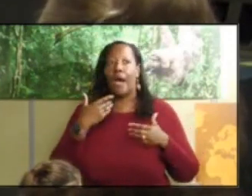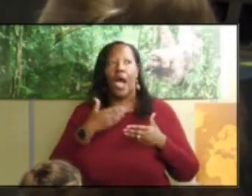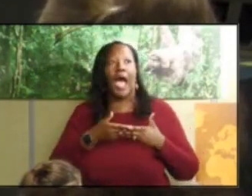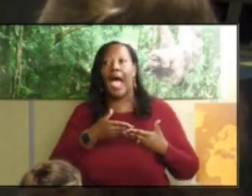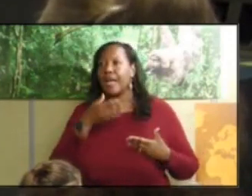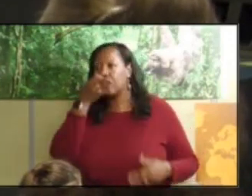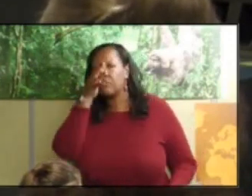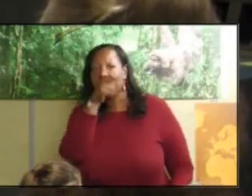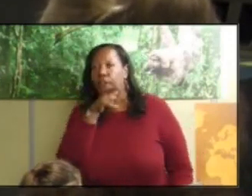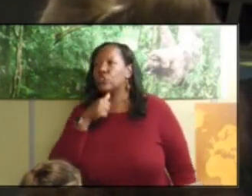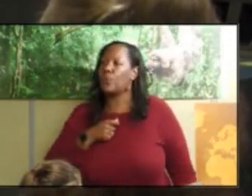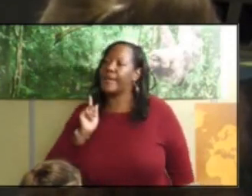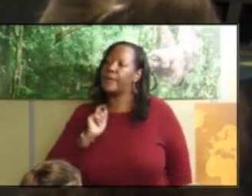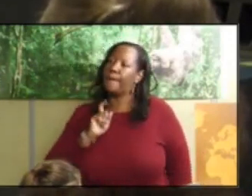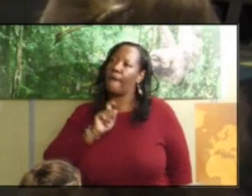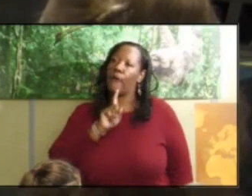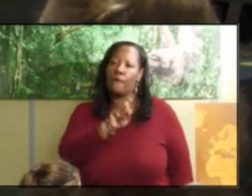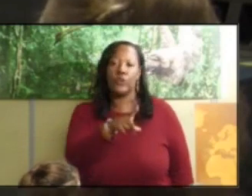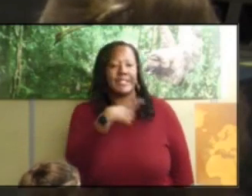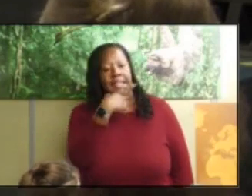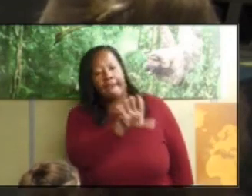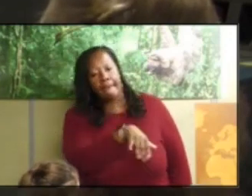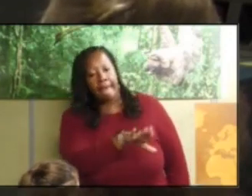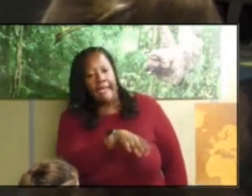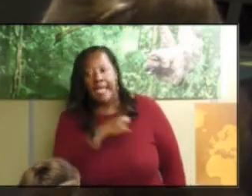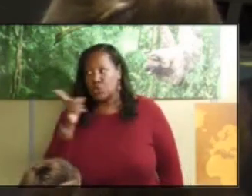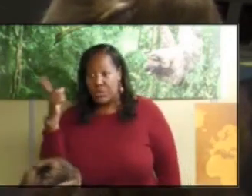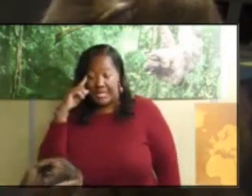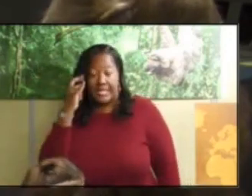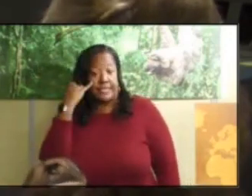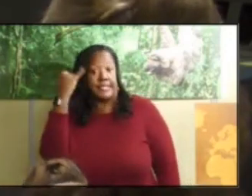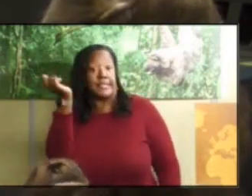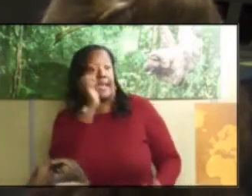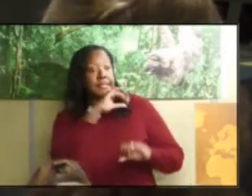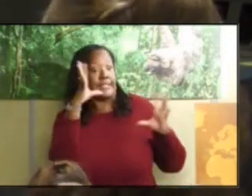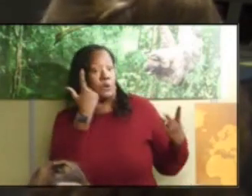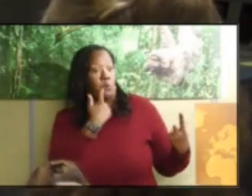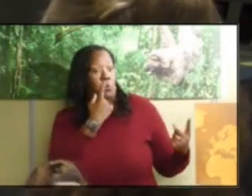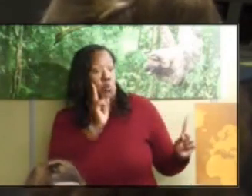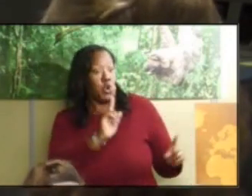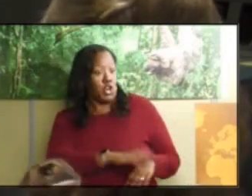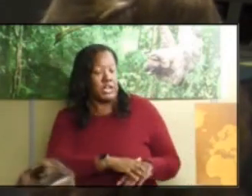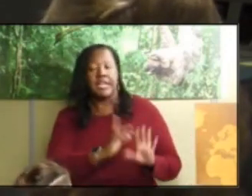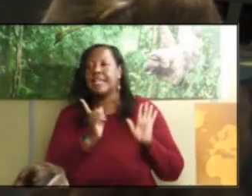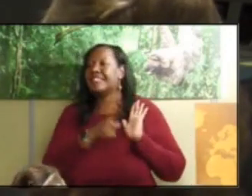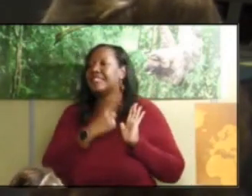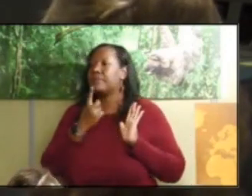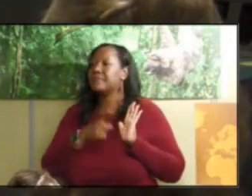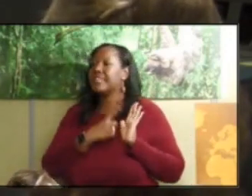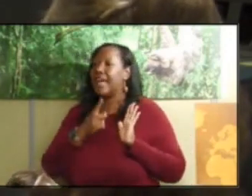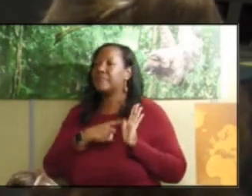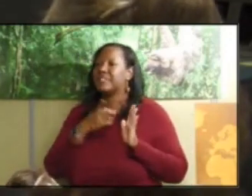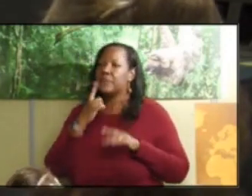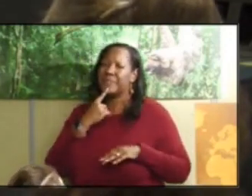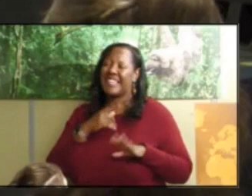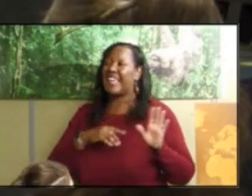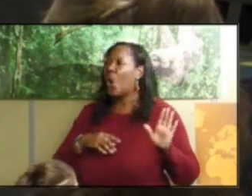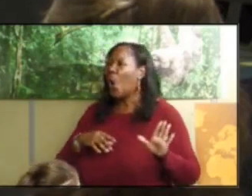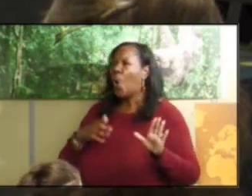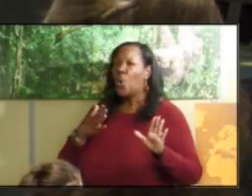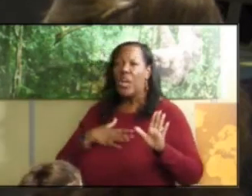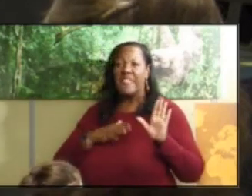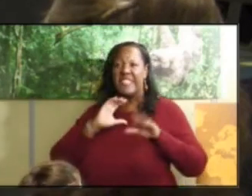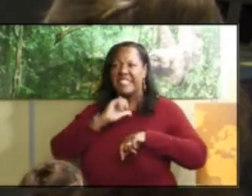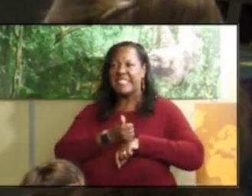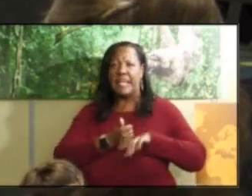say, oh, Lena, would this work? And sometimes it comes down to, those are going to be too close together. It's not going to